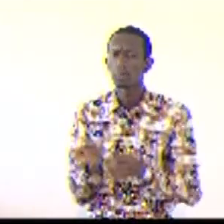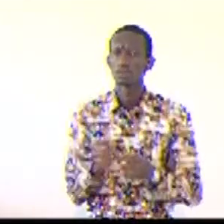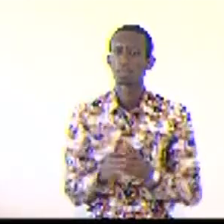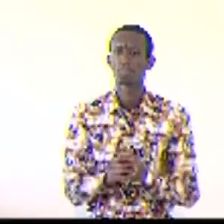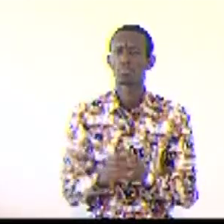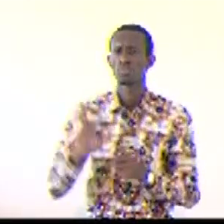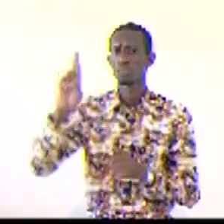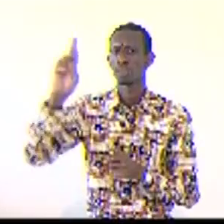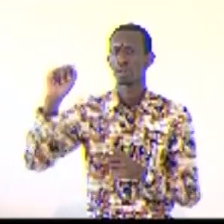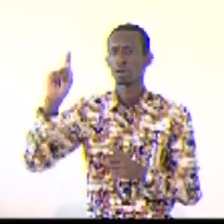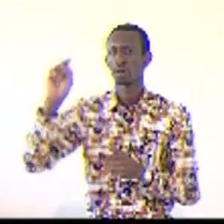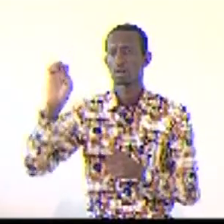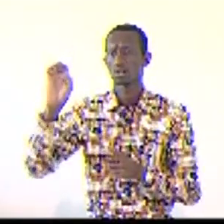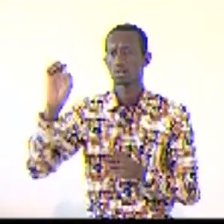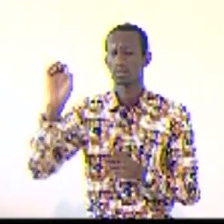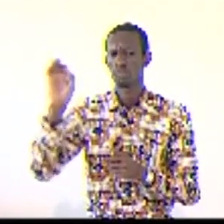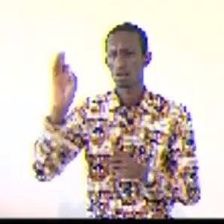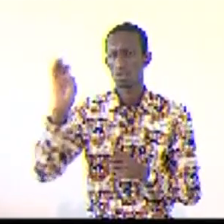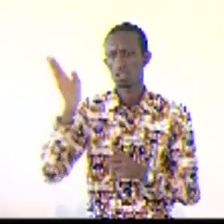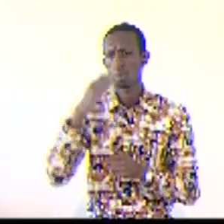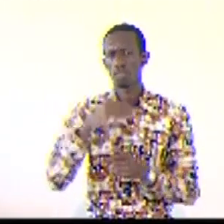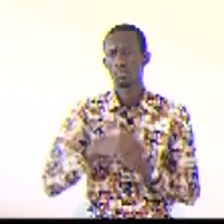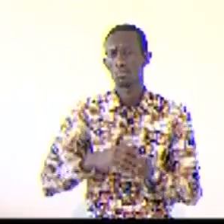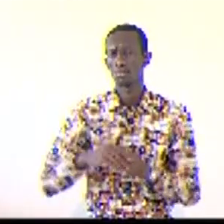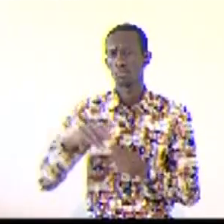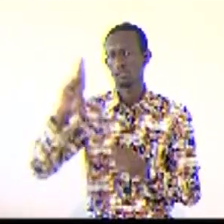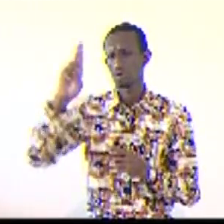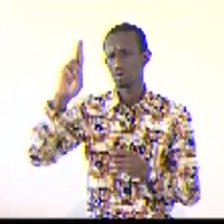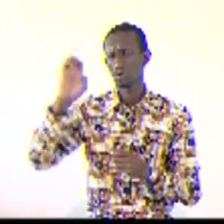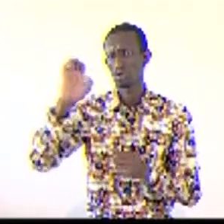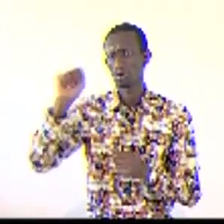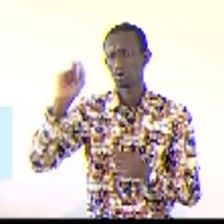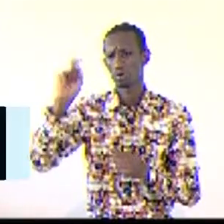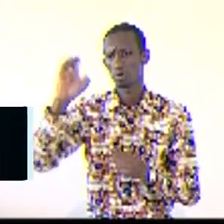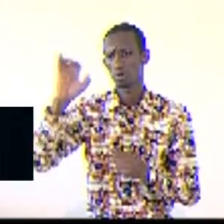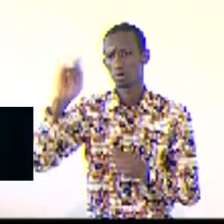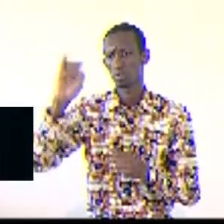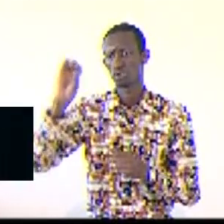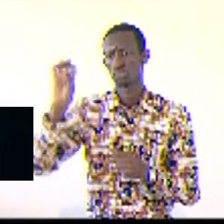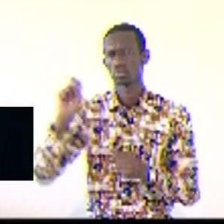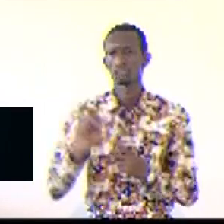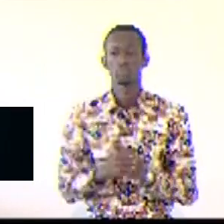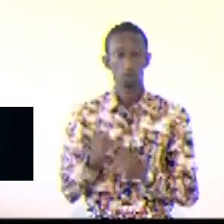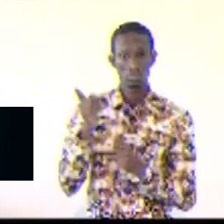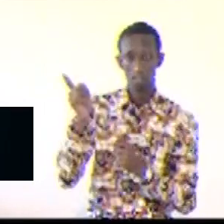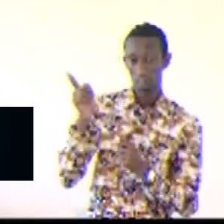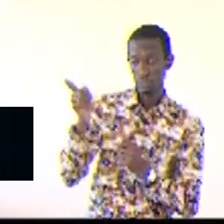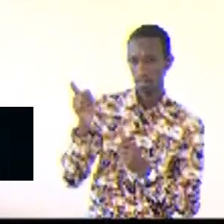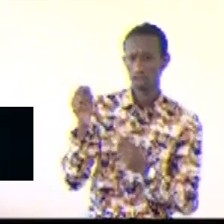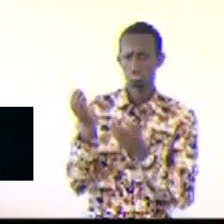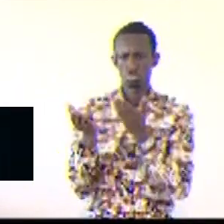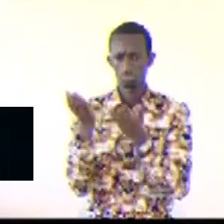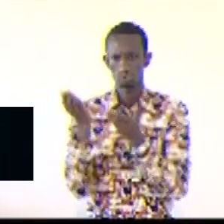In defining the rate of reaction, if you remember very well, we said this is the measure of